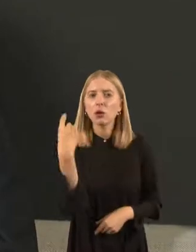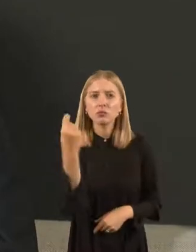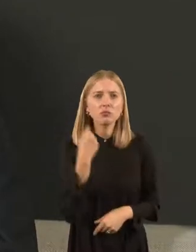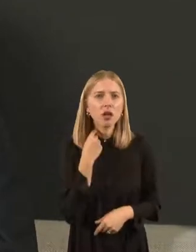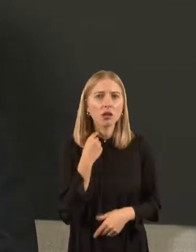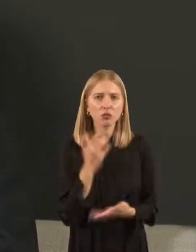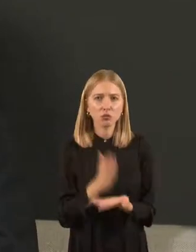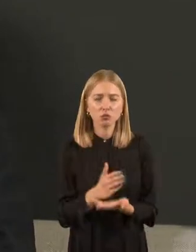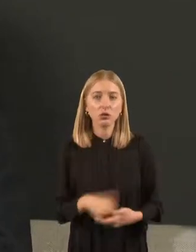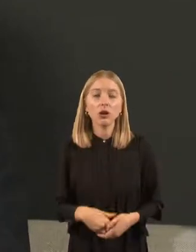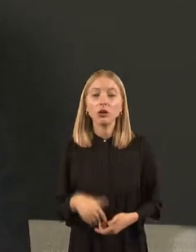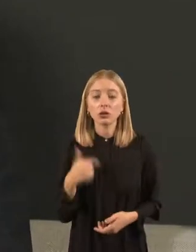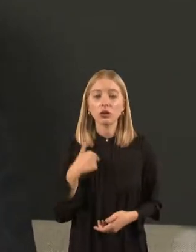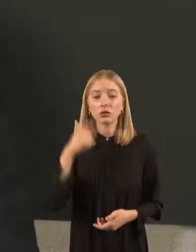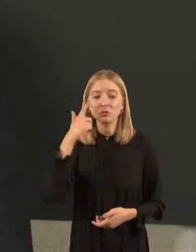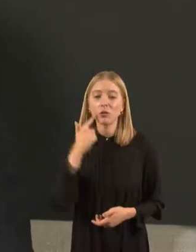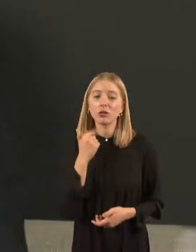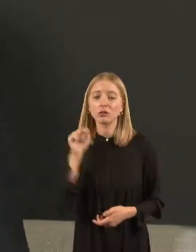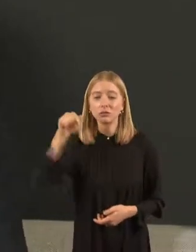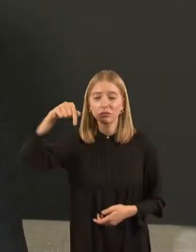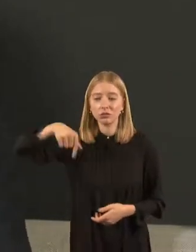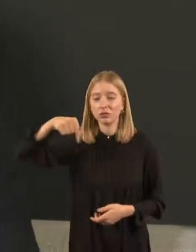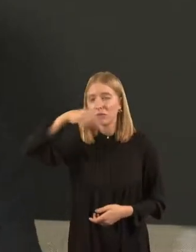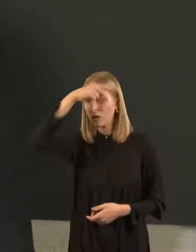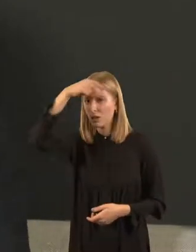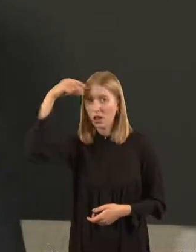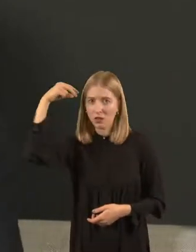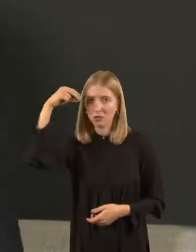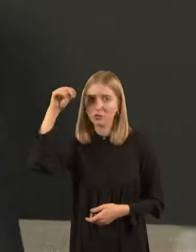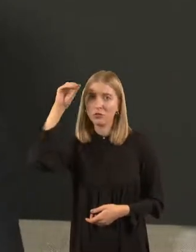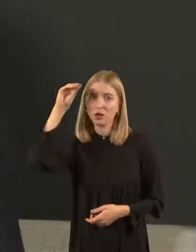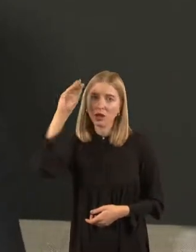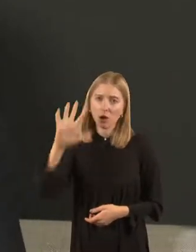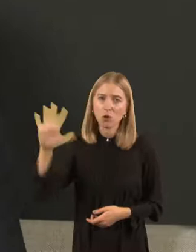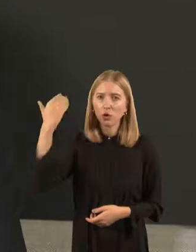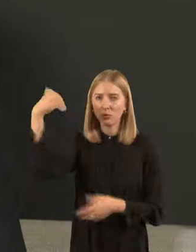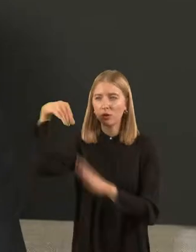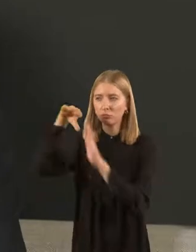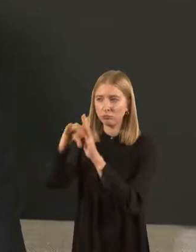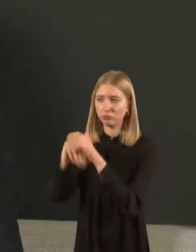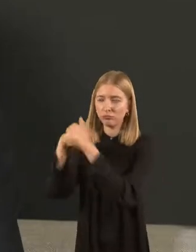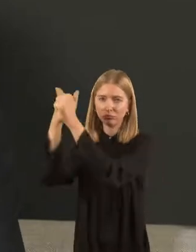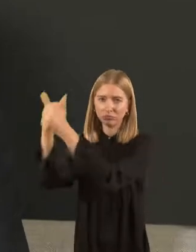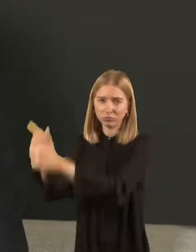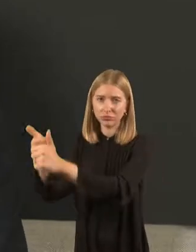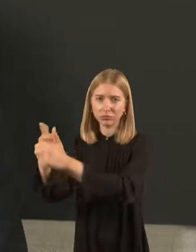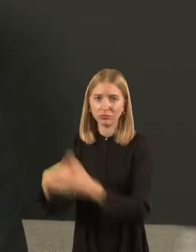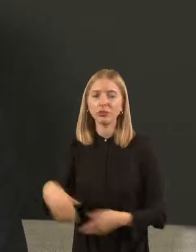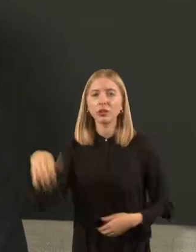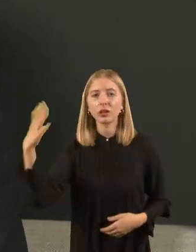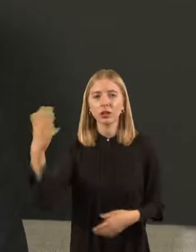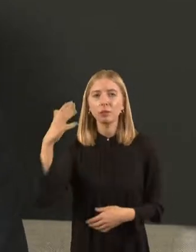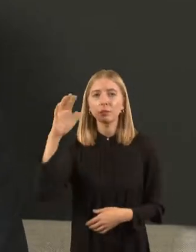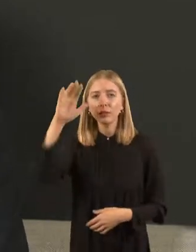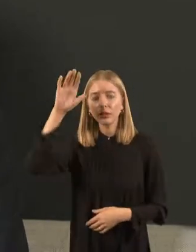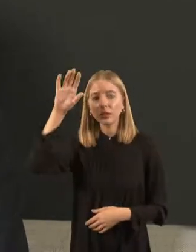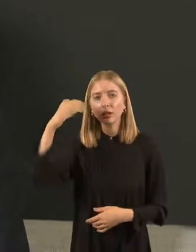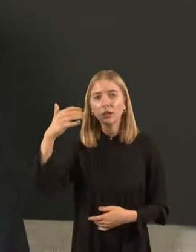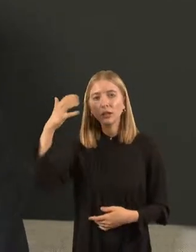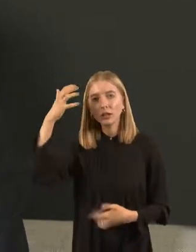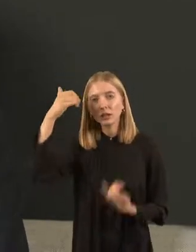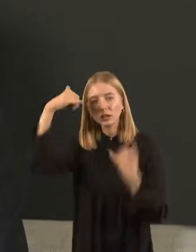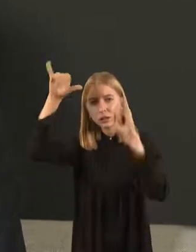European methods or that it will be imported from Russia. Well, I believe that it would be better for us to have